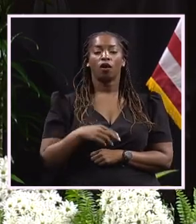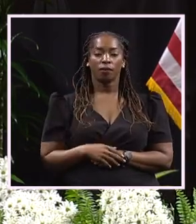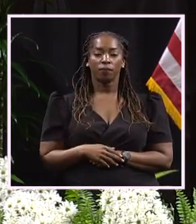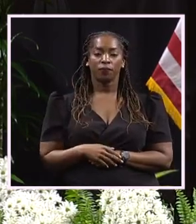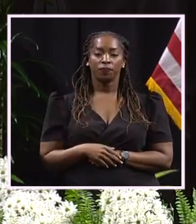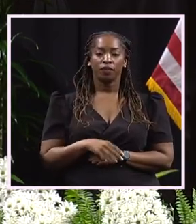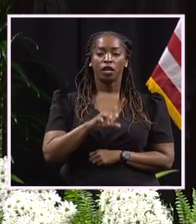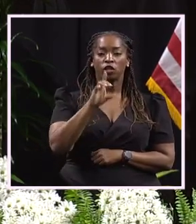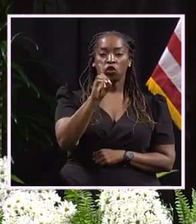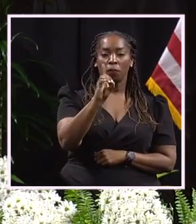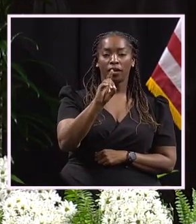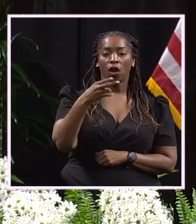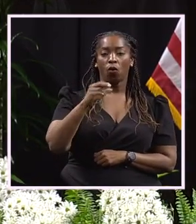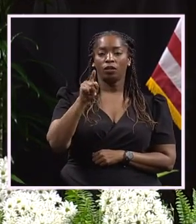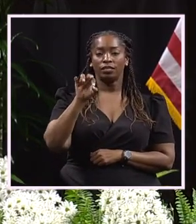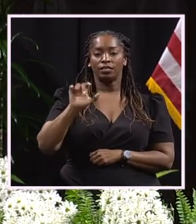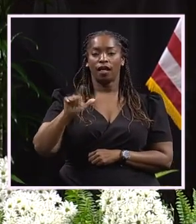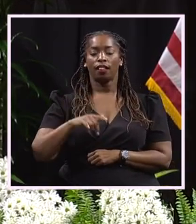Damini Patel.